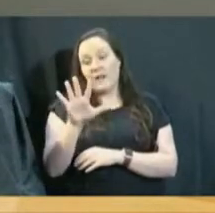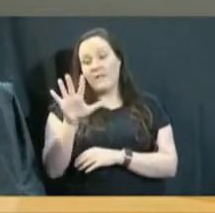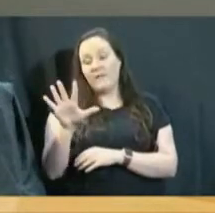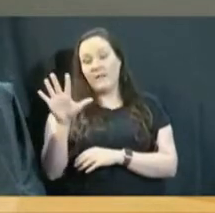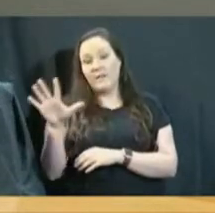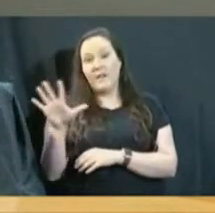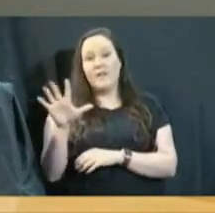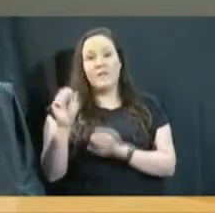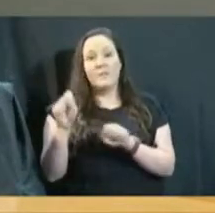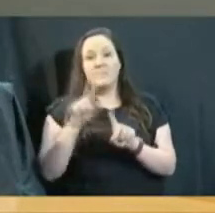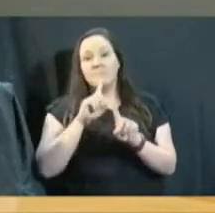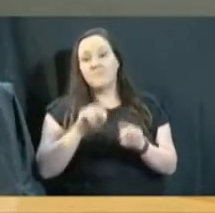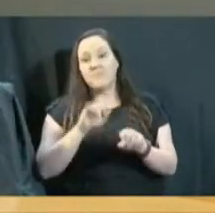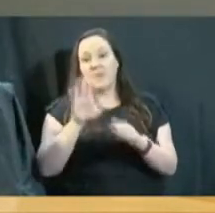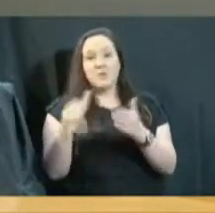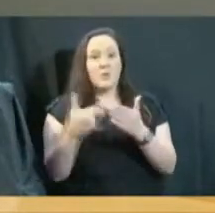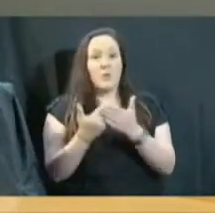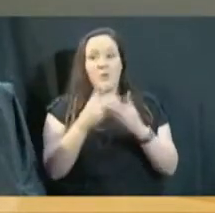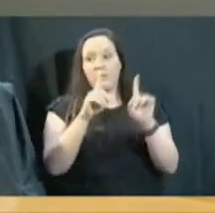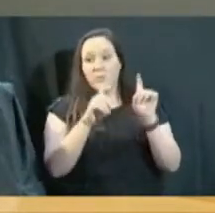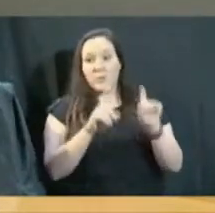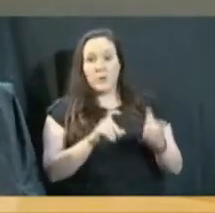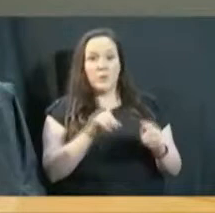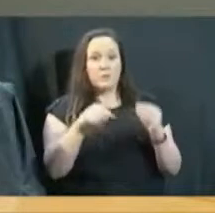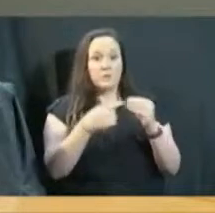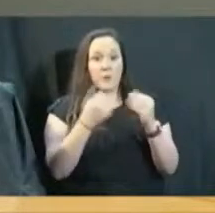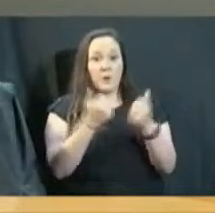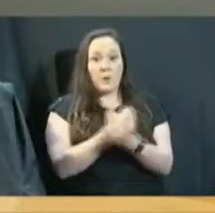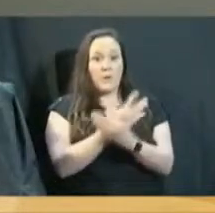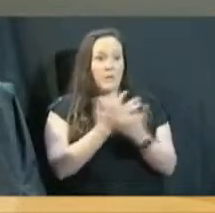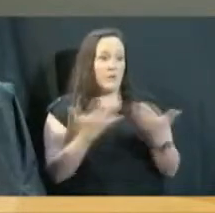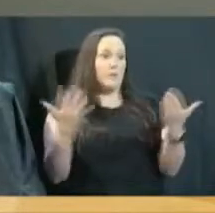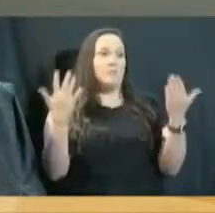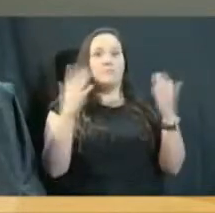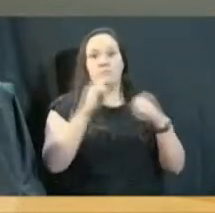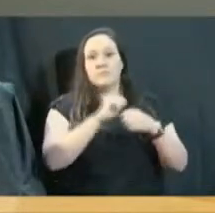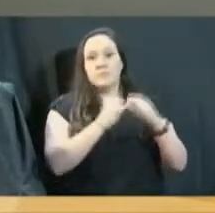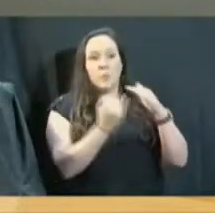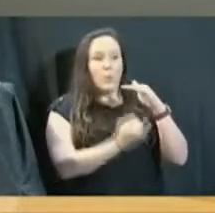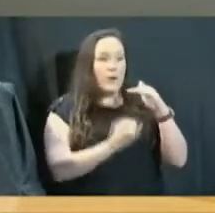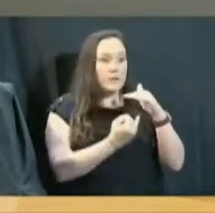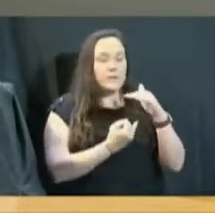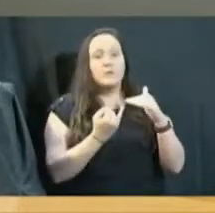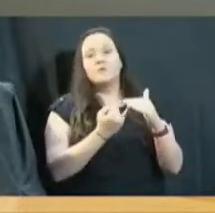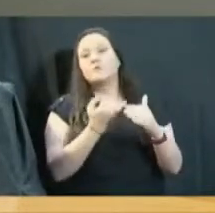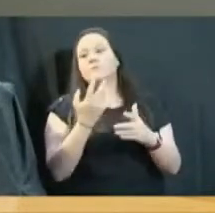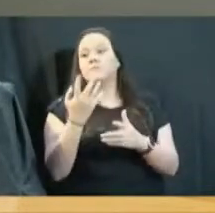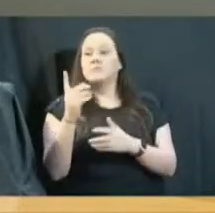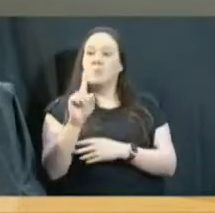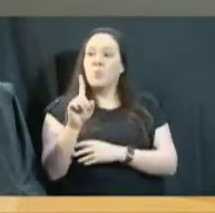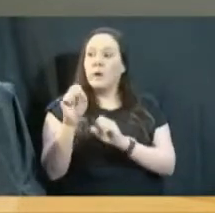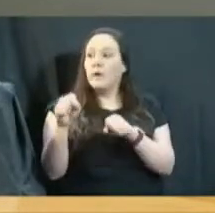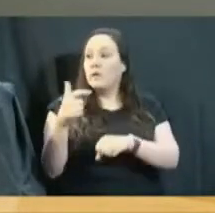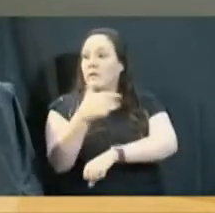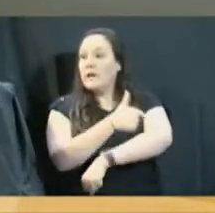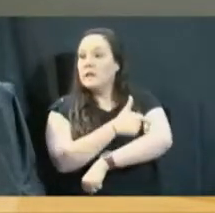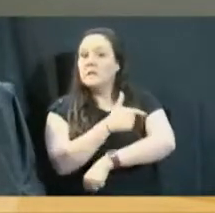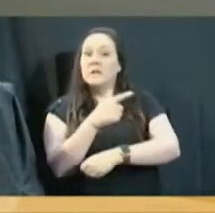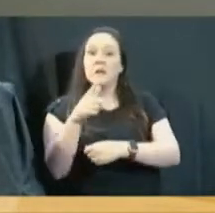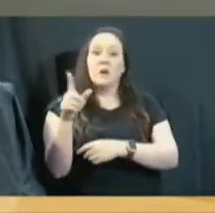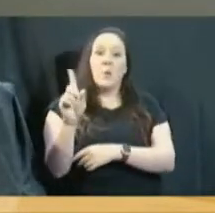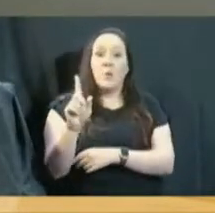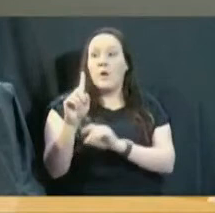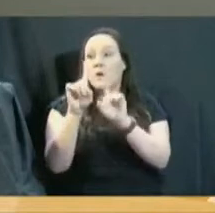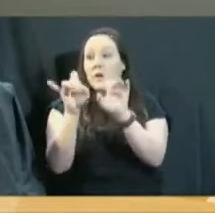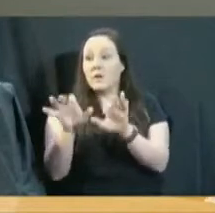865-215-5555, and they can answer questions about everything from quarantine, isolation, where you can get a vaccine, where you can get tested,